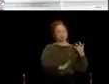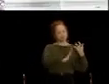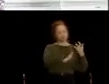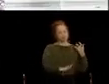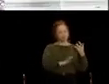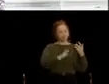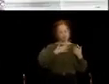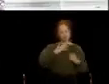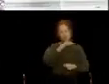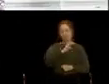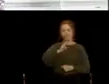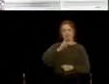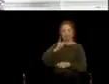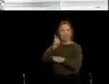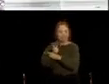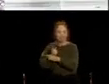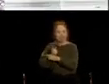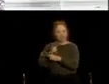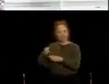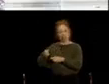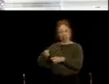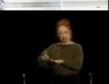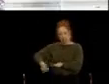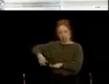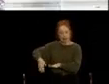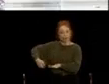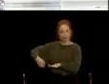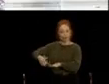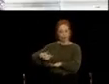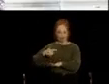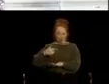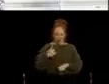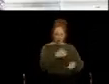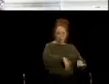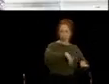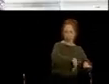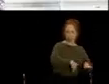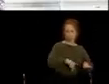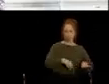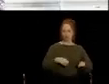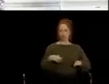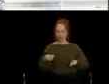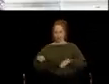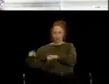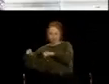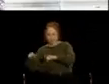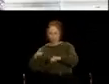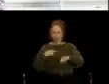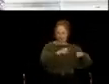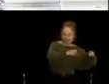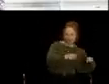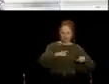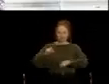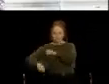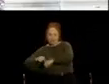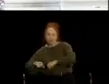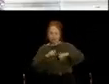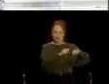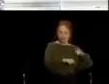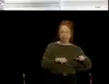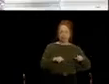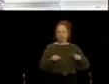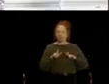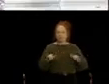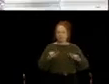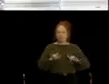my twin sister got a skateboard, I got a skateboard. If she got a scooter, I got a scooter. If she got a bike, I got a bike. Did they always